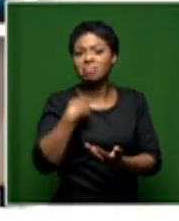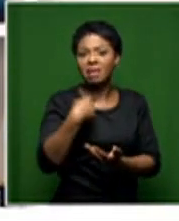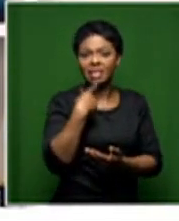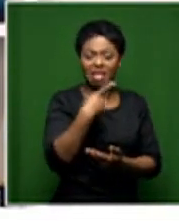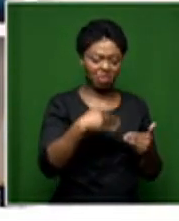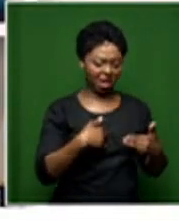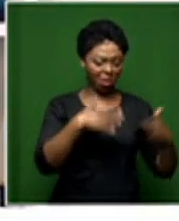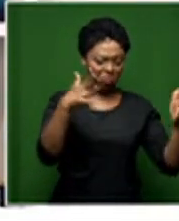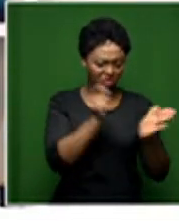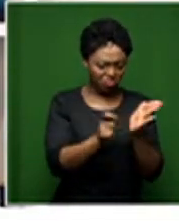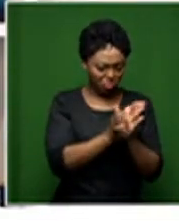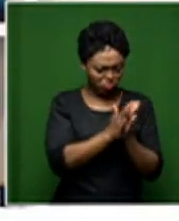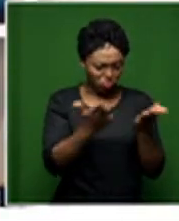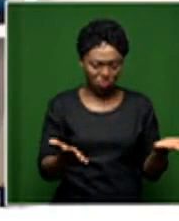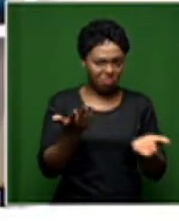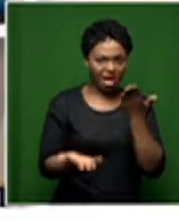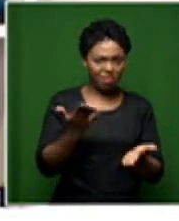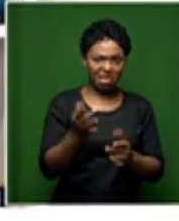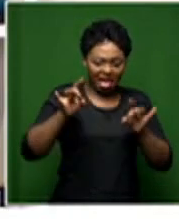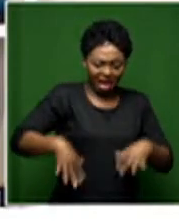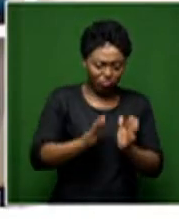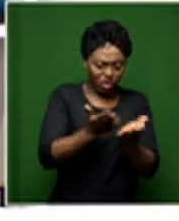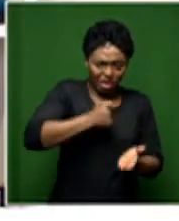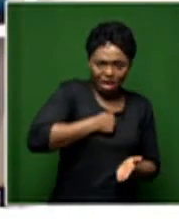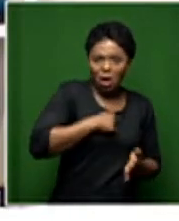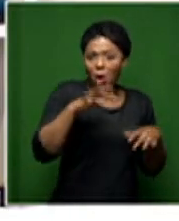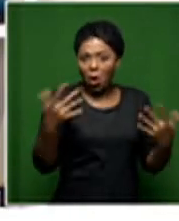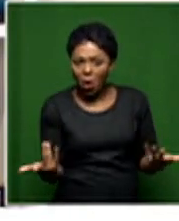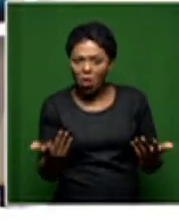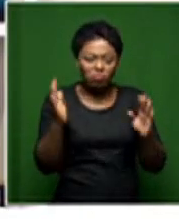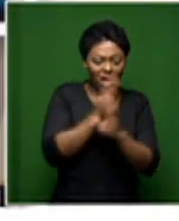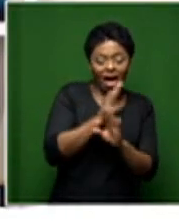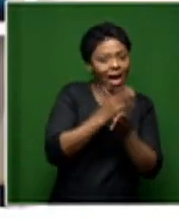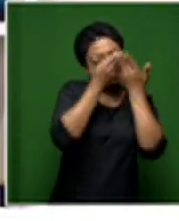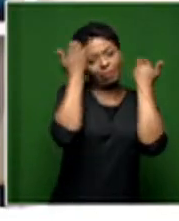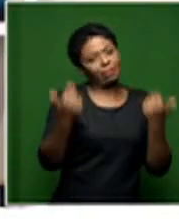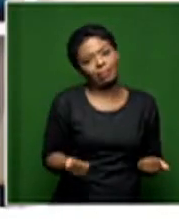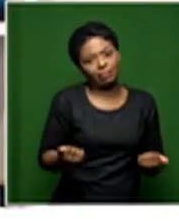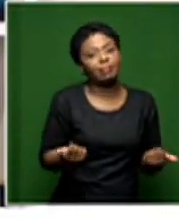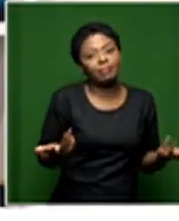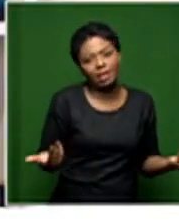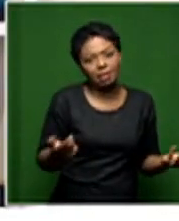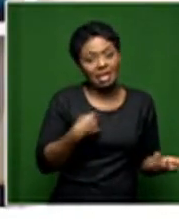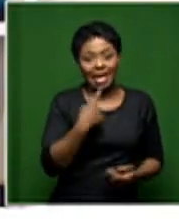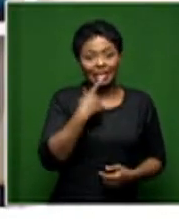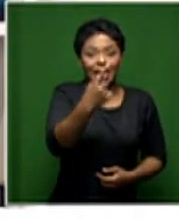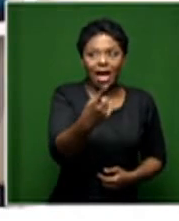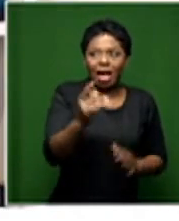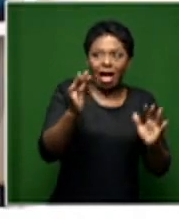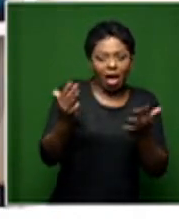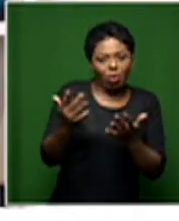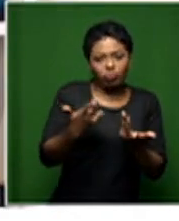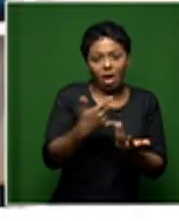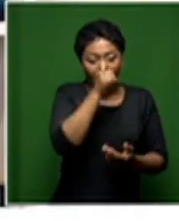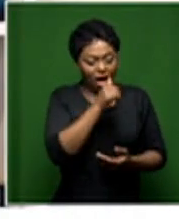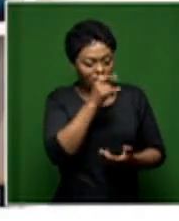issues that I write about, or it could be just aloof or just coincidental. So I can never really be too safe in South Africa when